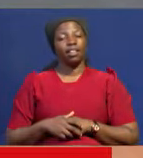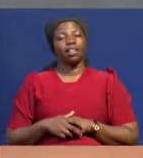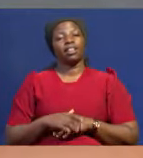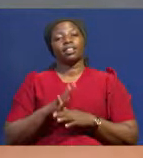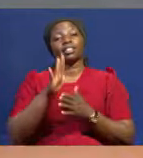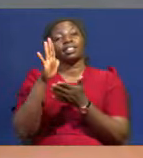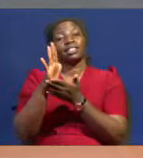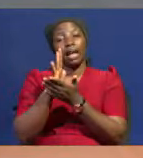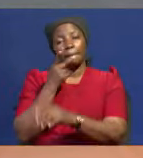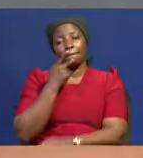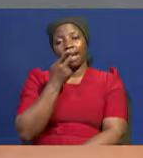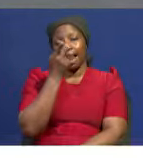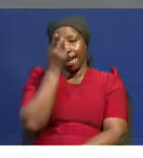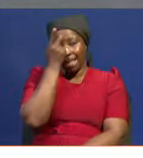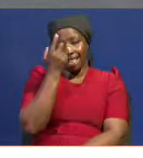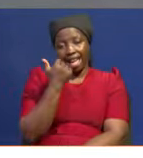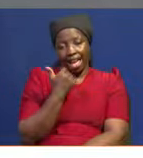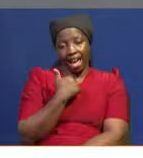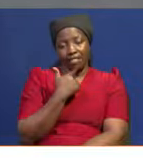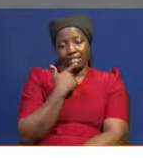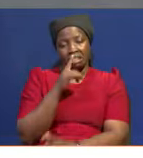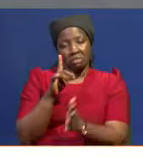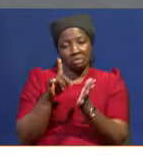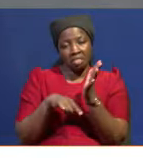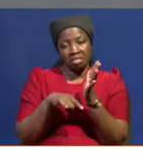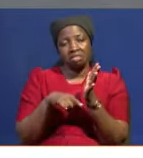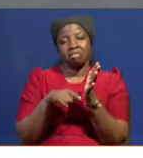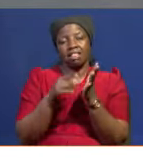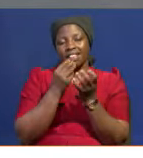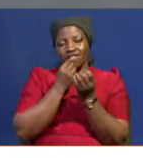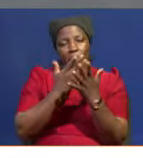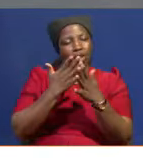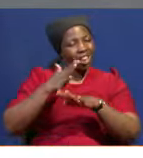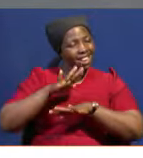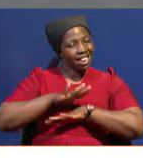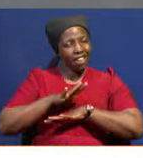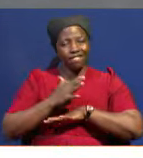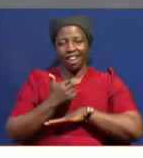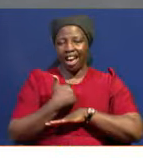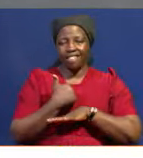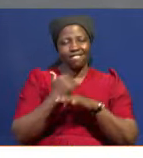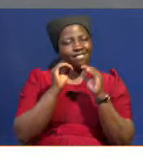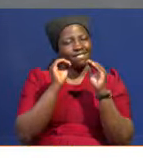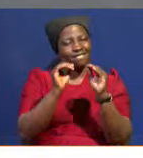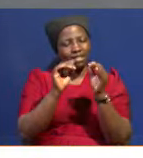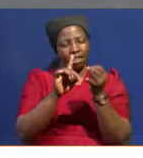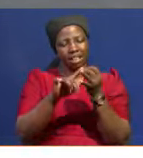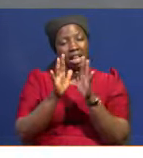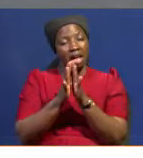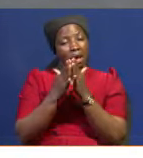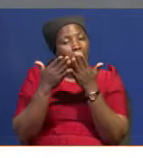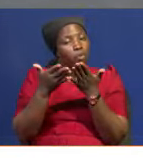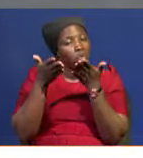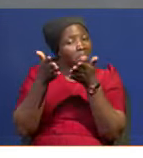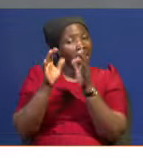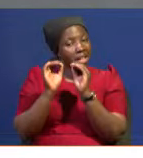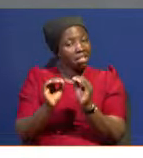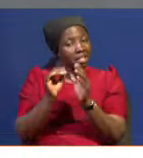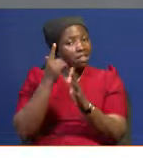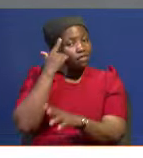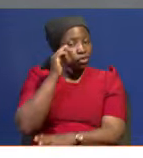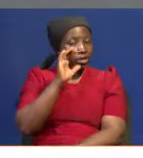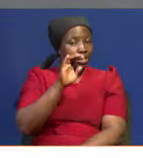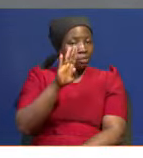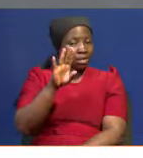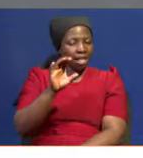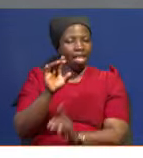And our section of parents have cited lack of adequate information and availability of books for the competency-based curriculum